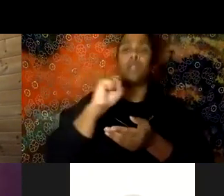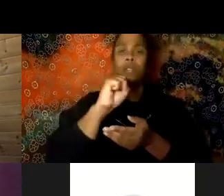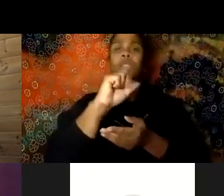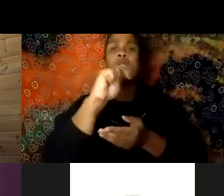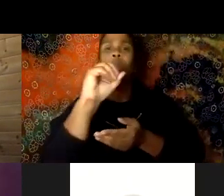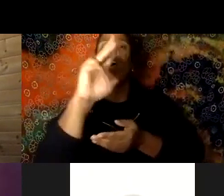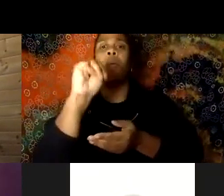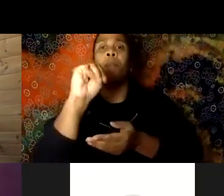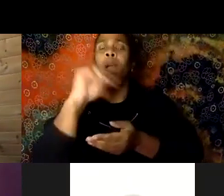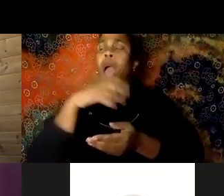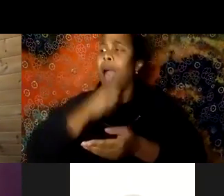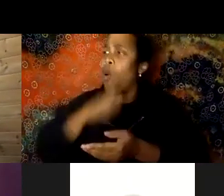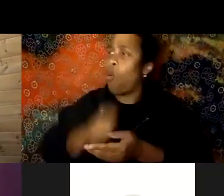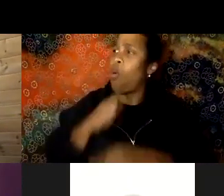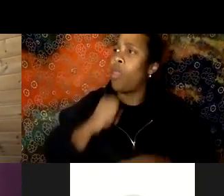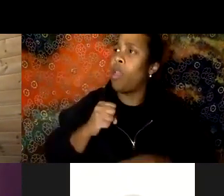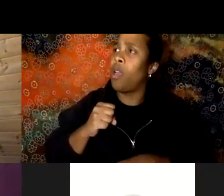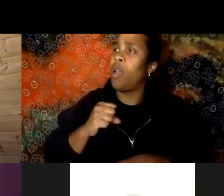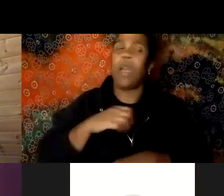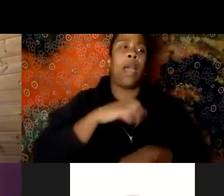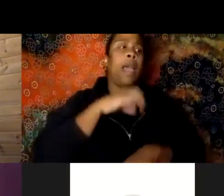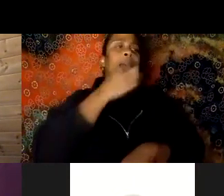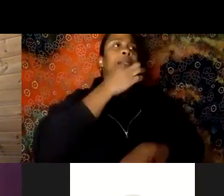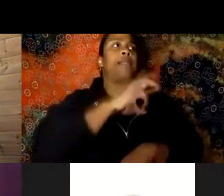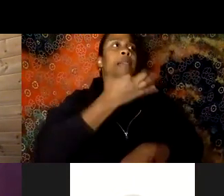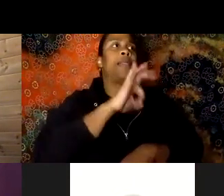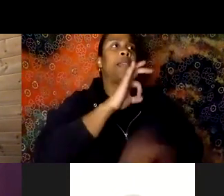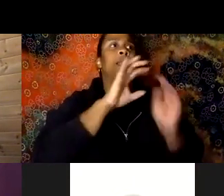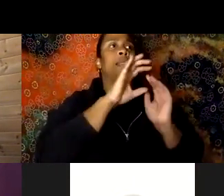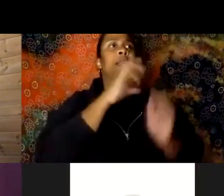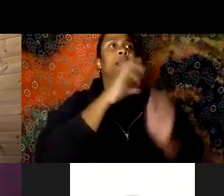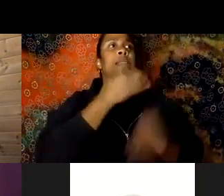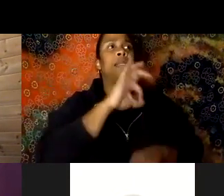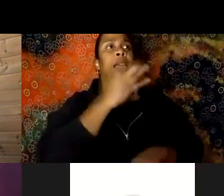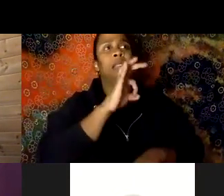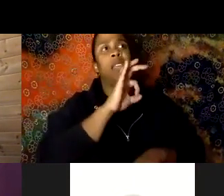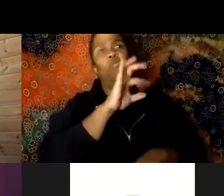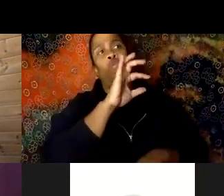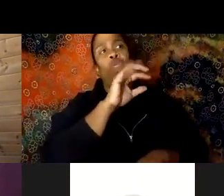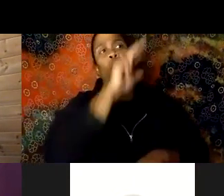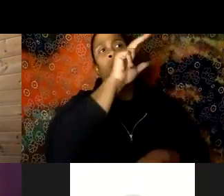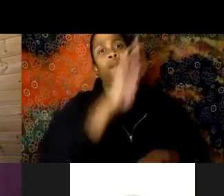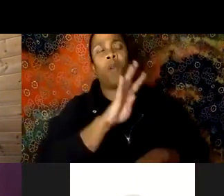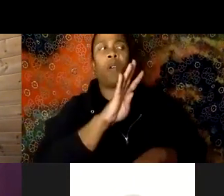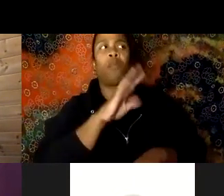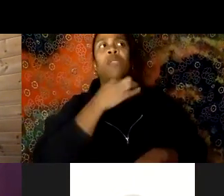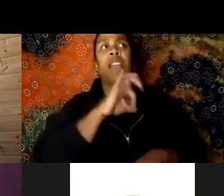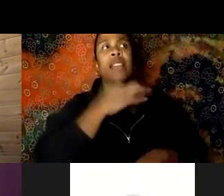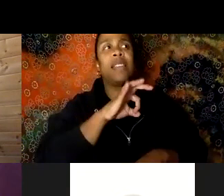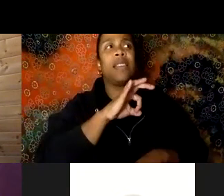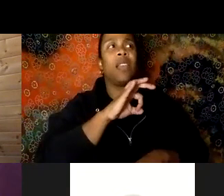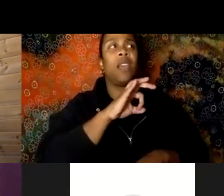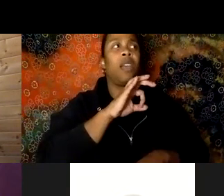How old? She was 19 and a half, or almost like 19 and 3/4, or 1/4, sorry. Just a little over